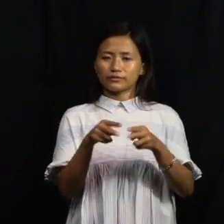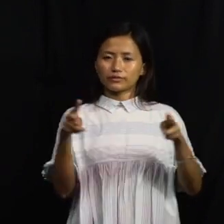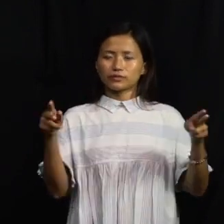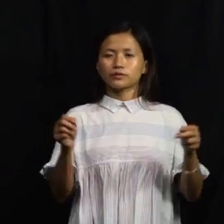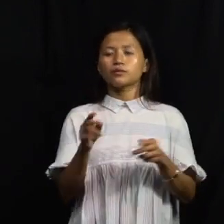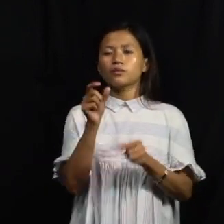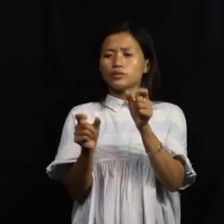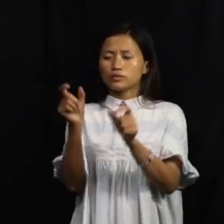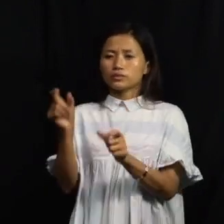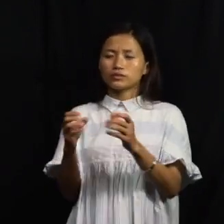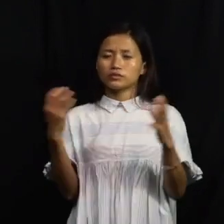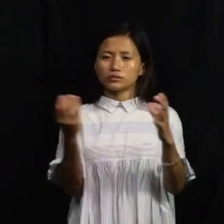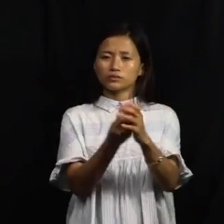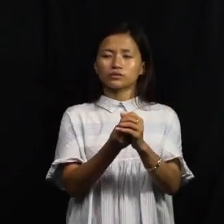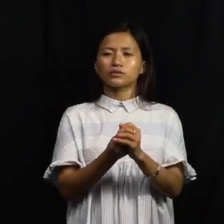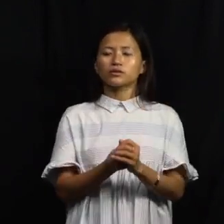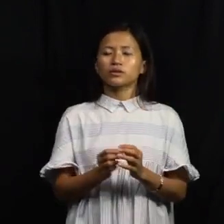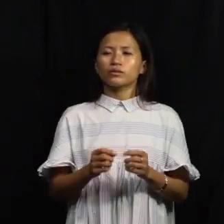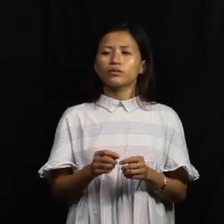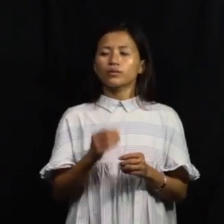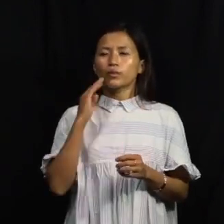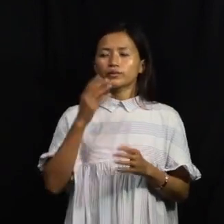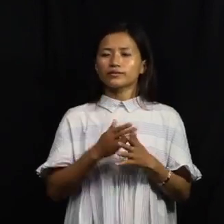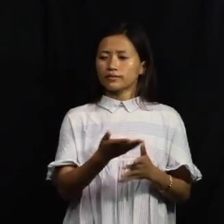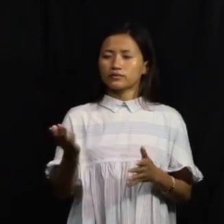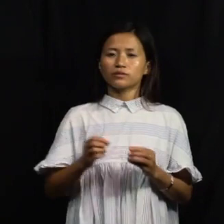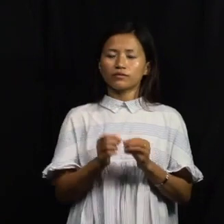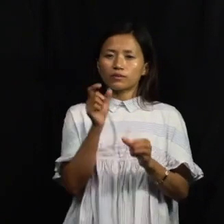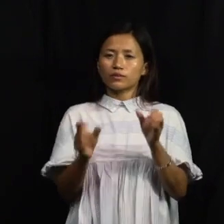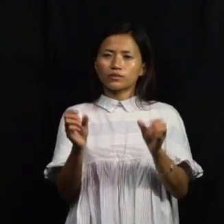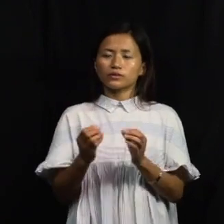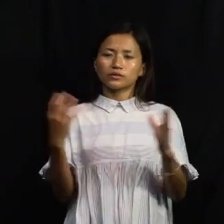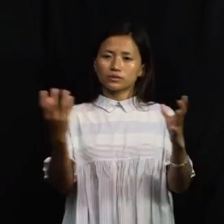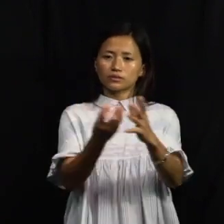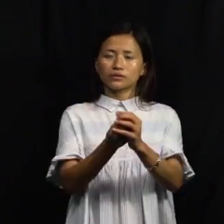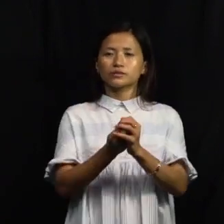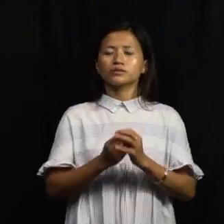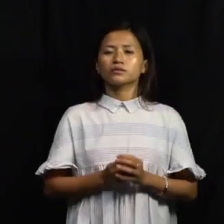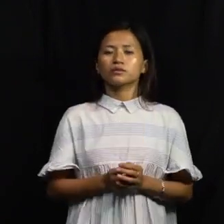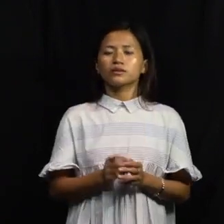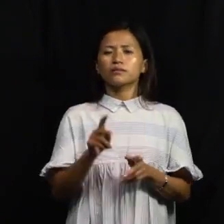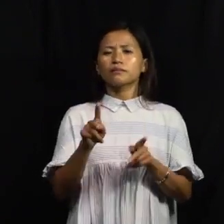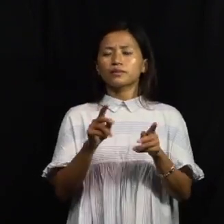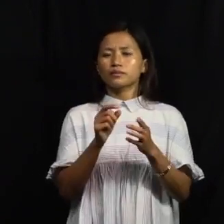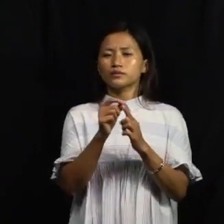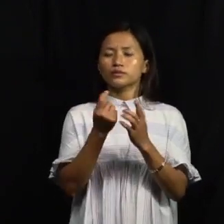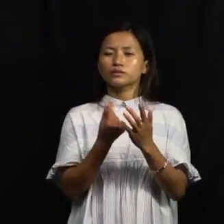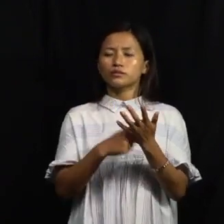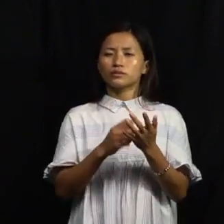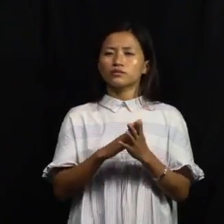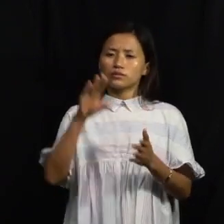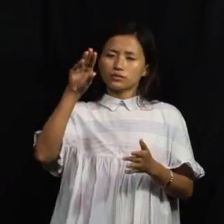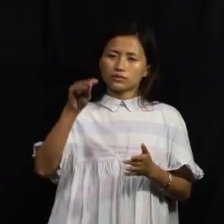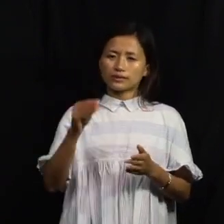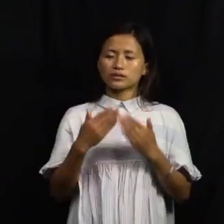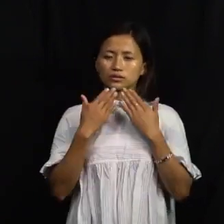groups, isn't it? So when there is overpopulation, then the purpose of education will also not be fulfilled. There will be less